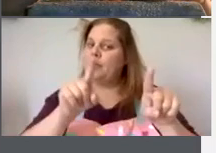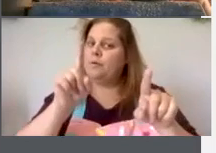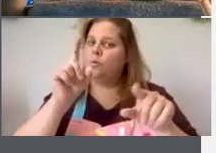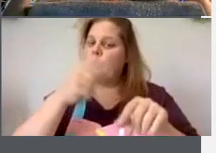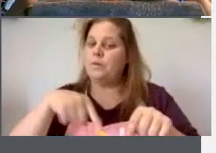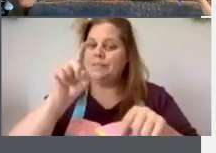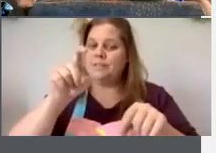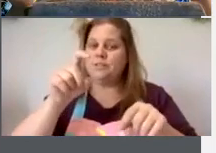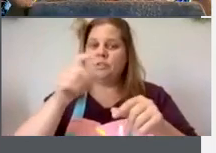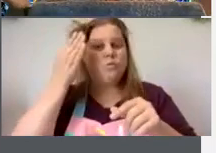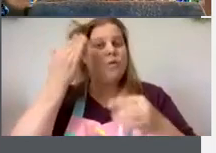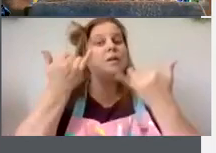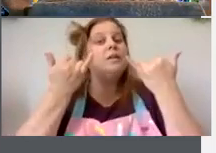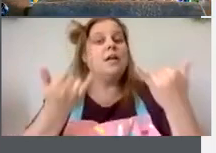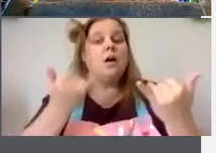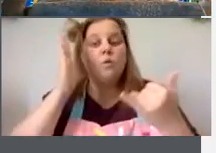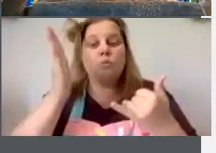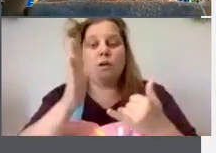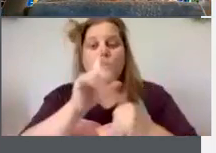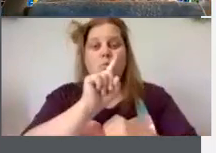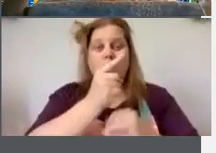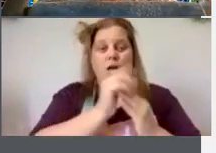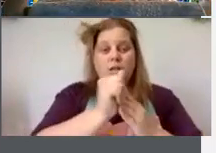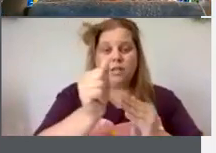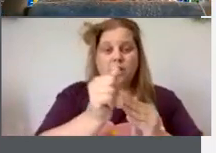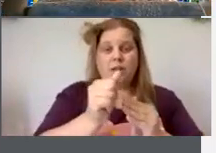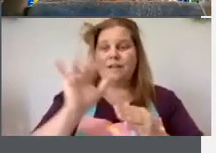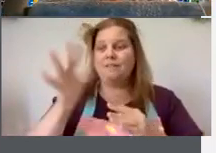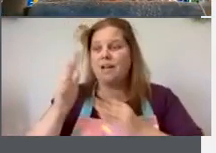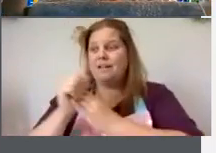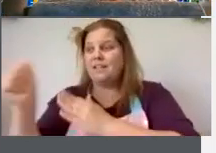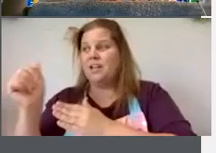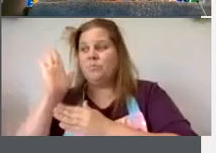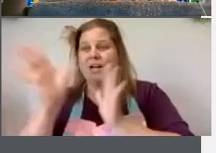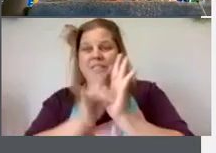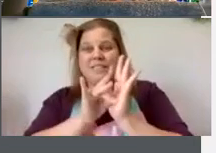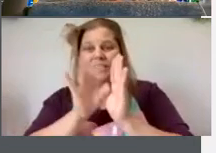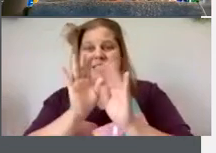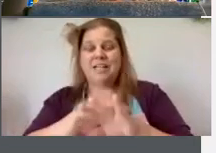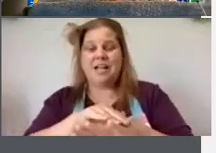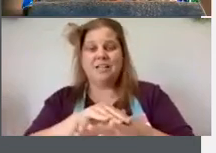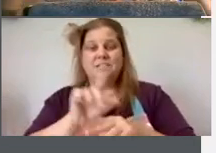is, will a $5 and $1 bill stick to the magnet?